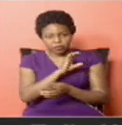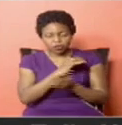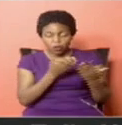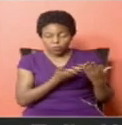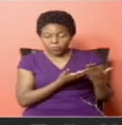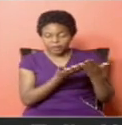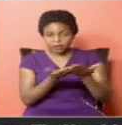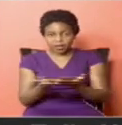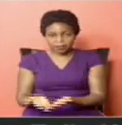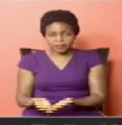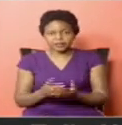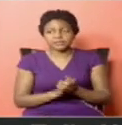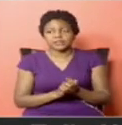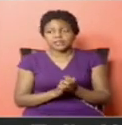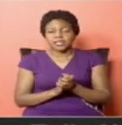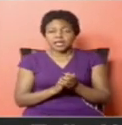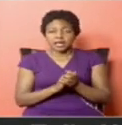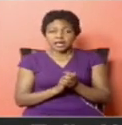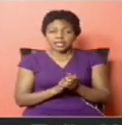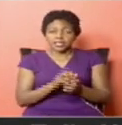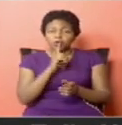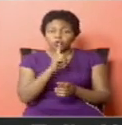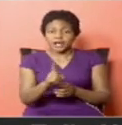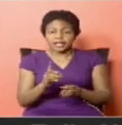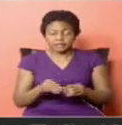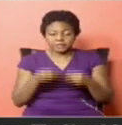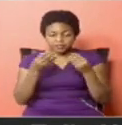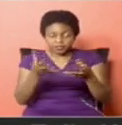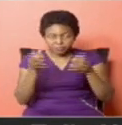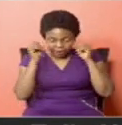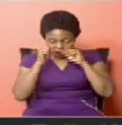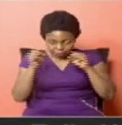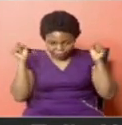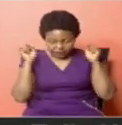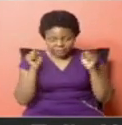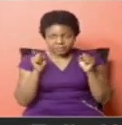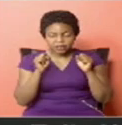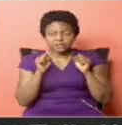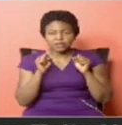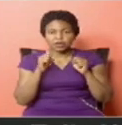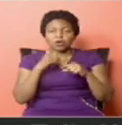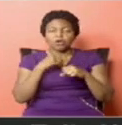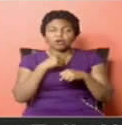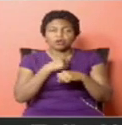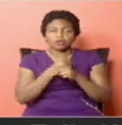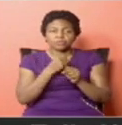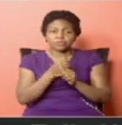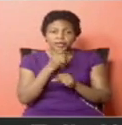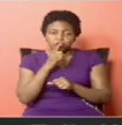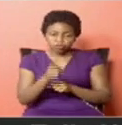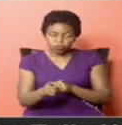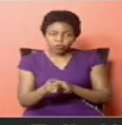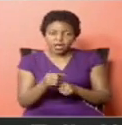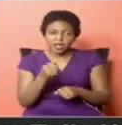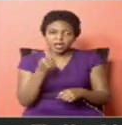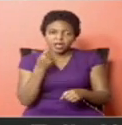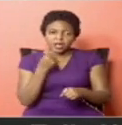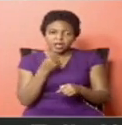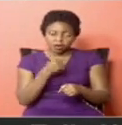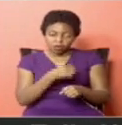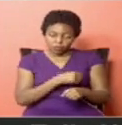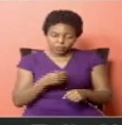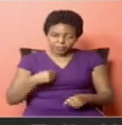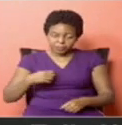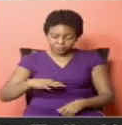welcomes the directives that were made by His Excellency the President to enable pregnant women